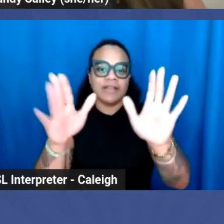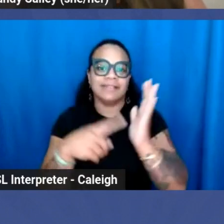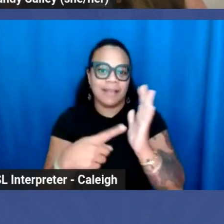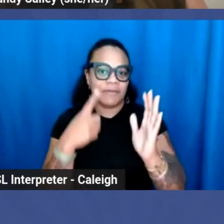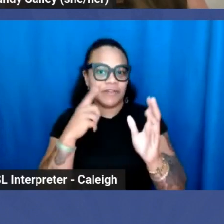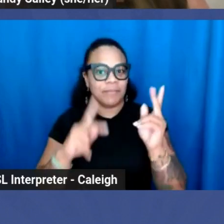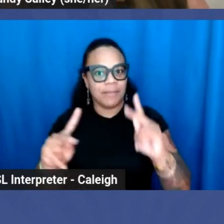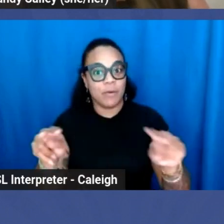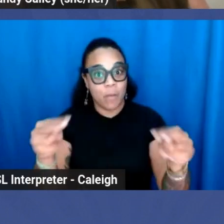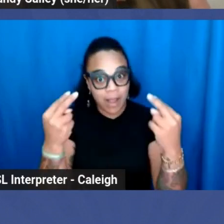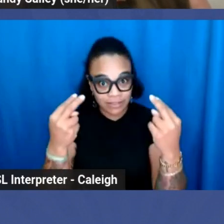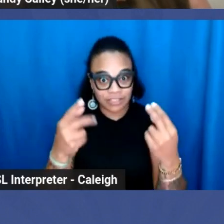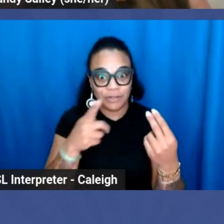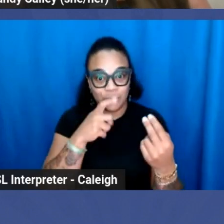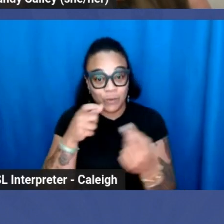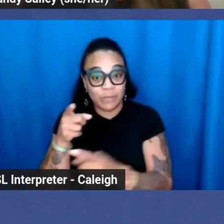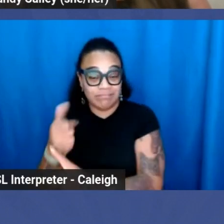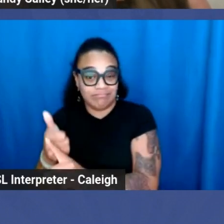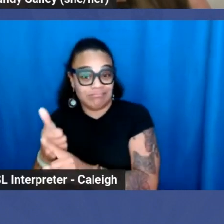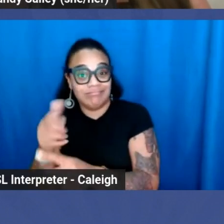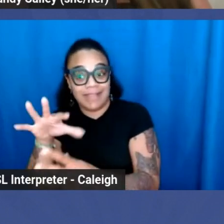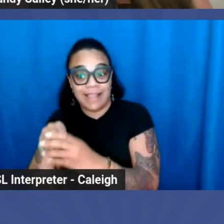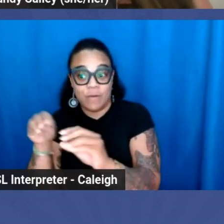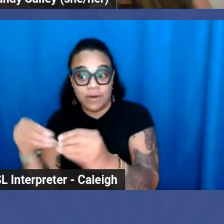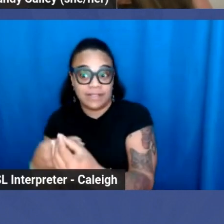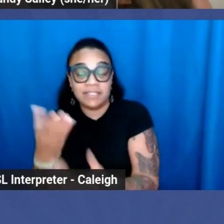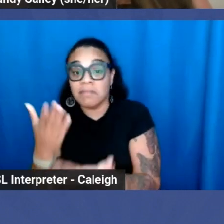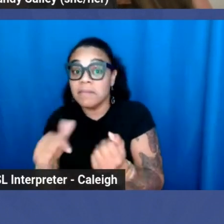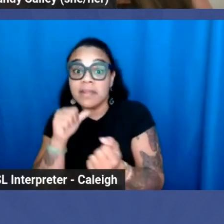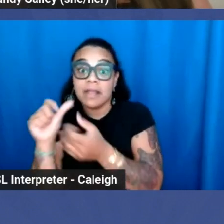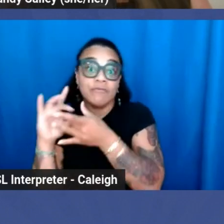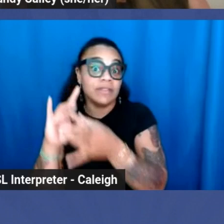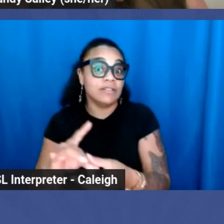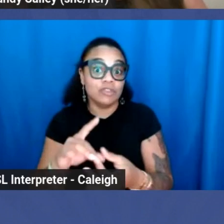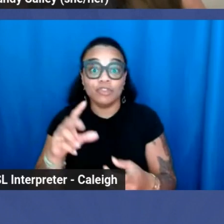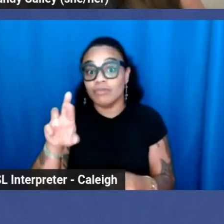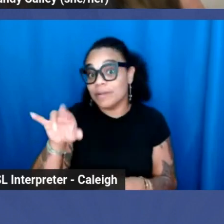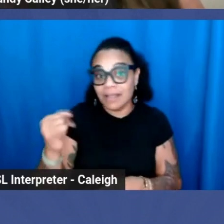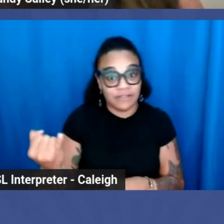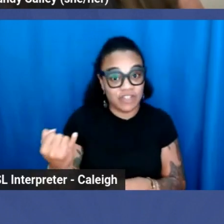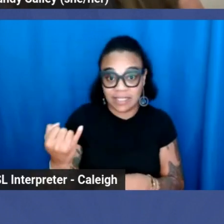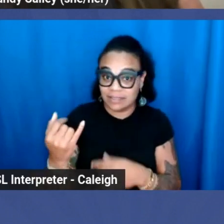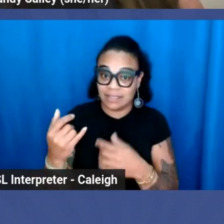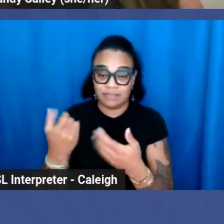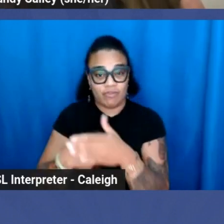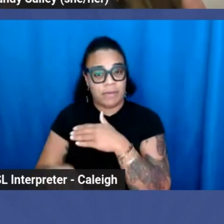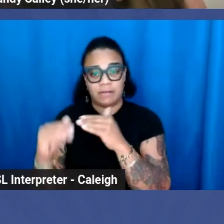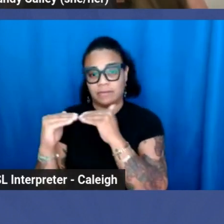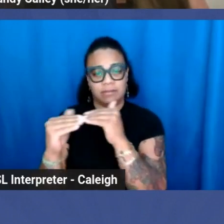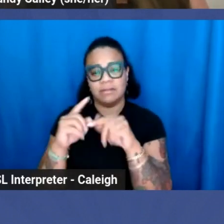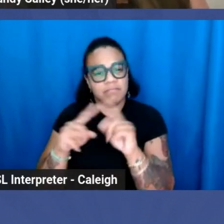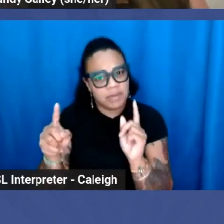an organization that isn't necessarily in a reproductive justice space, but like can be really helpful.